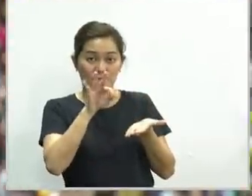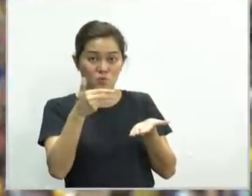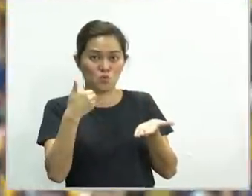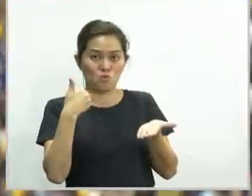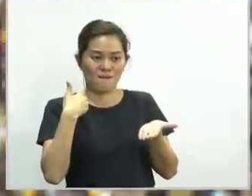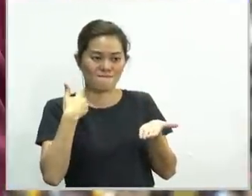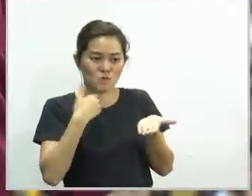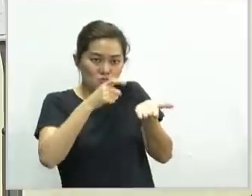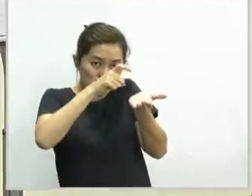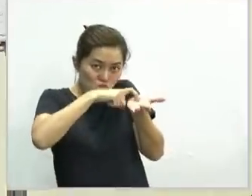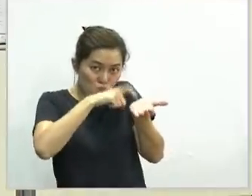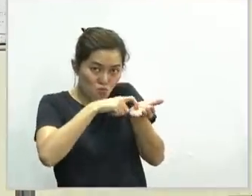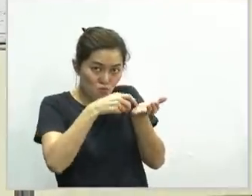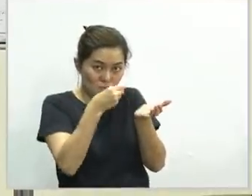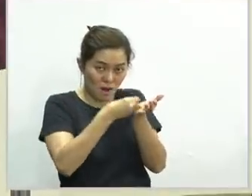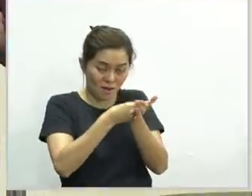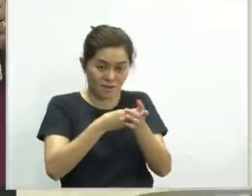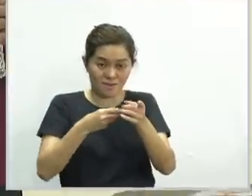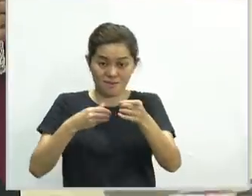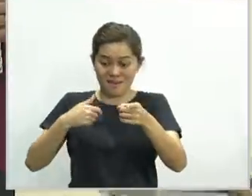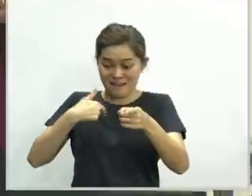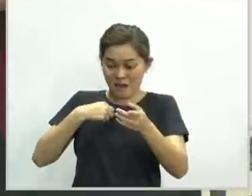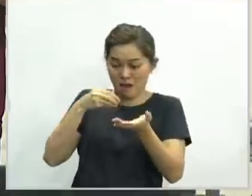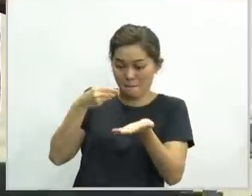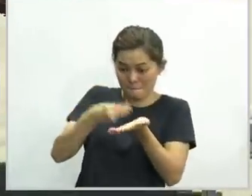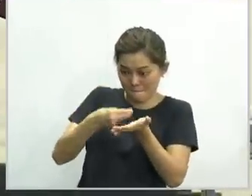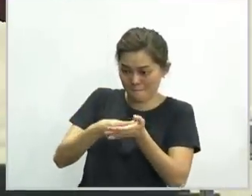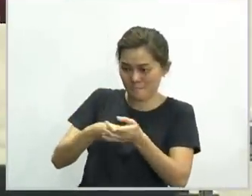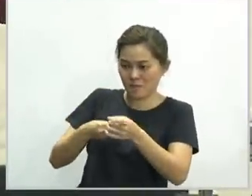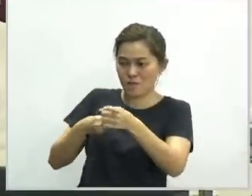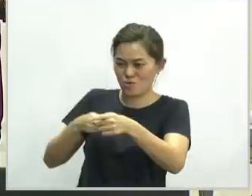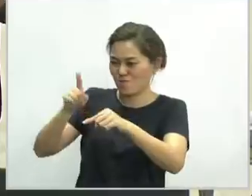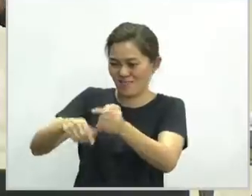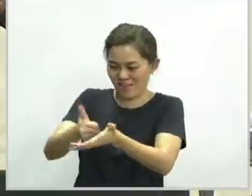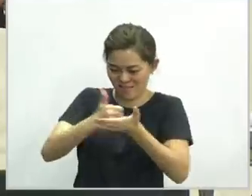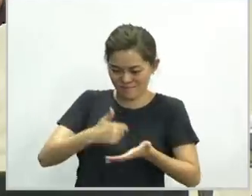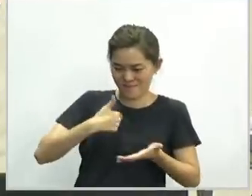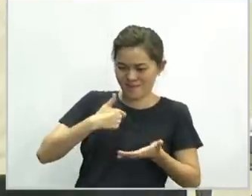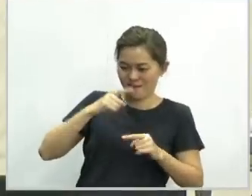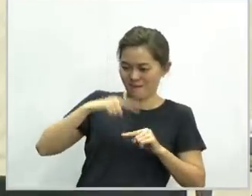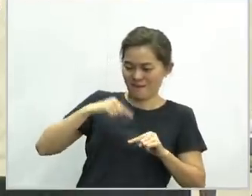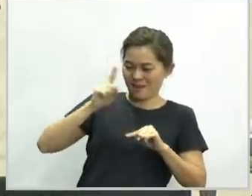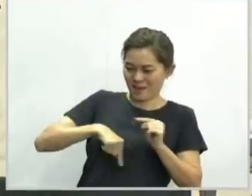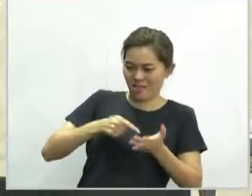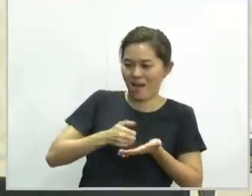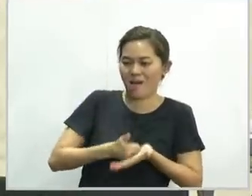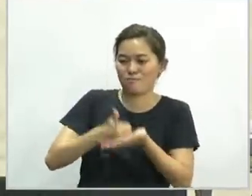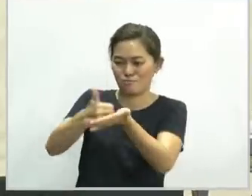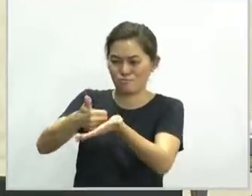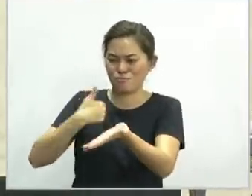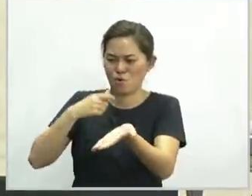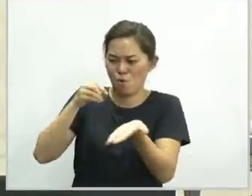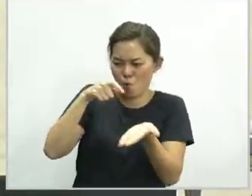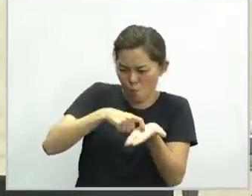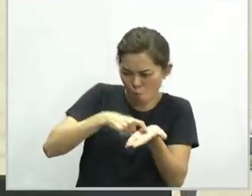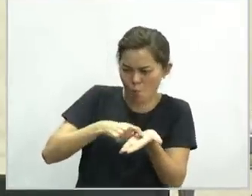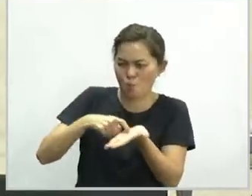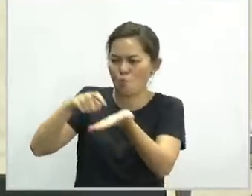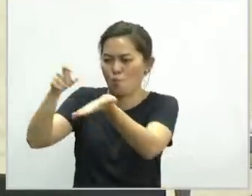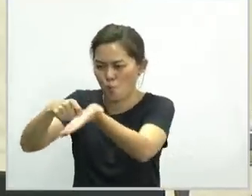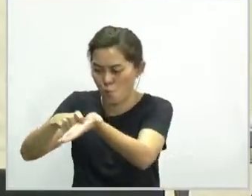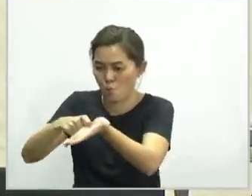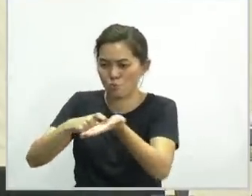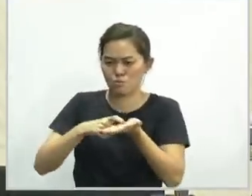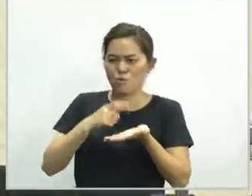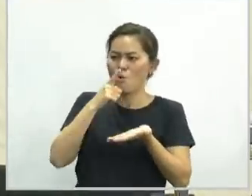overdraft, I've got an overdraft, you can't help me, I can't help you. The only one who